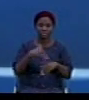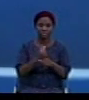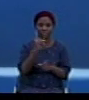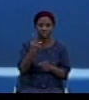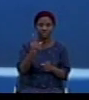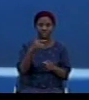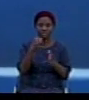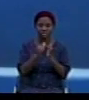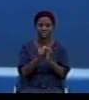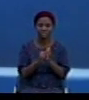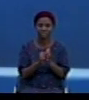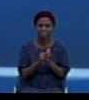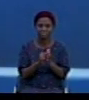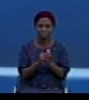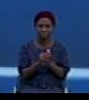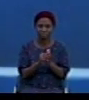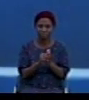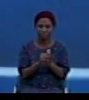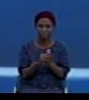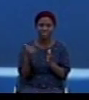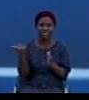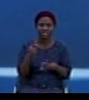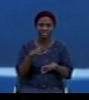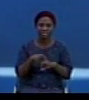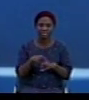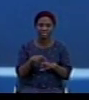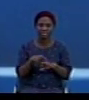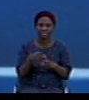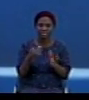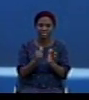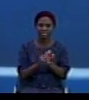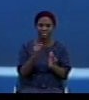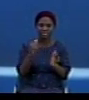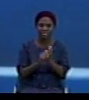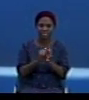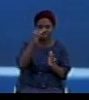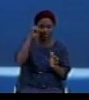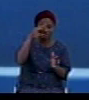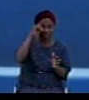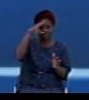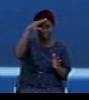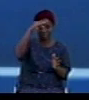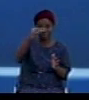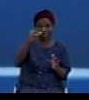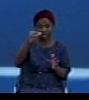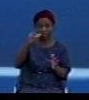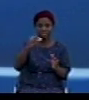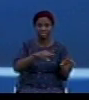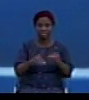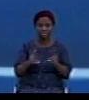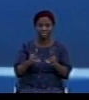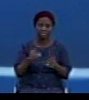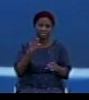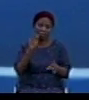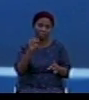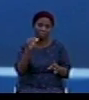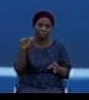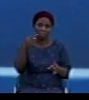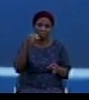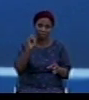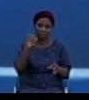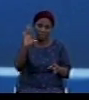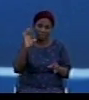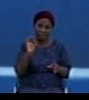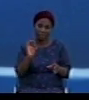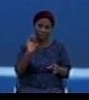because ever since the Baba performed the magic, I have this hotness within me. I told my mom, she was like, maybe it's outside because